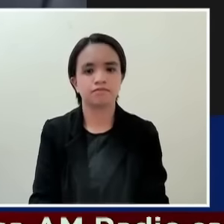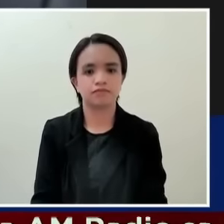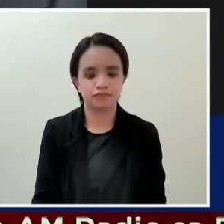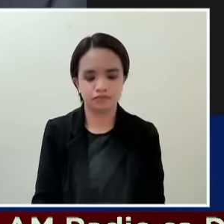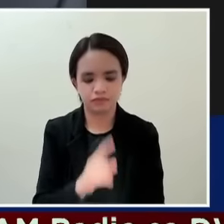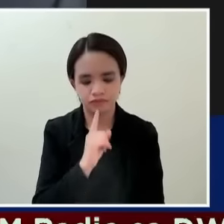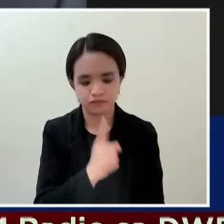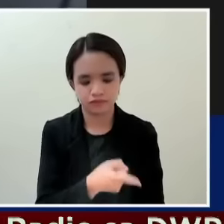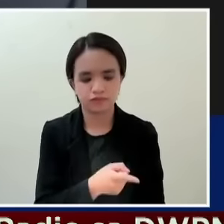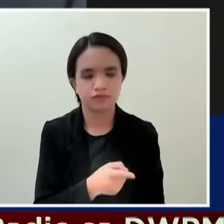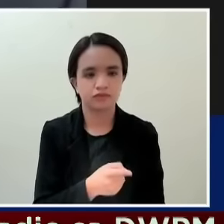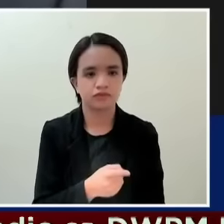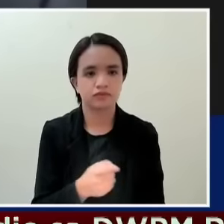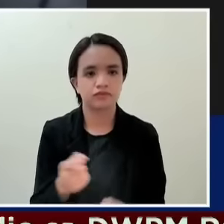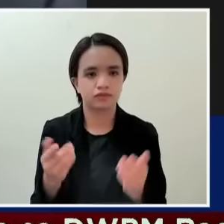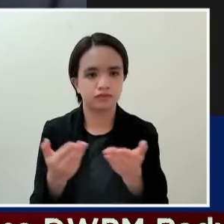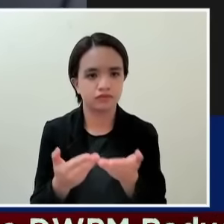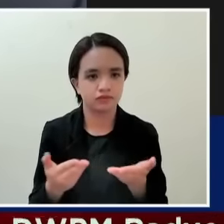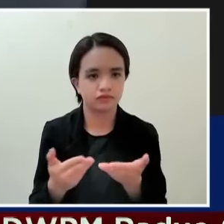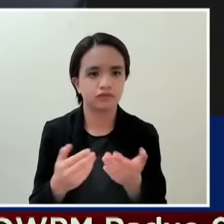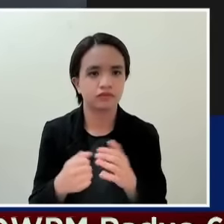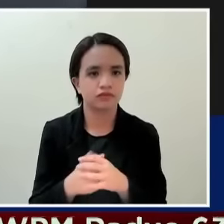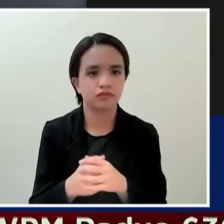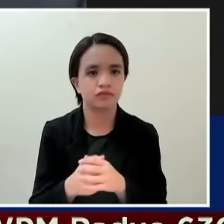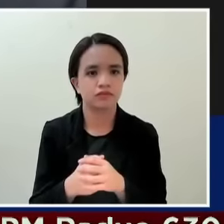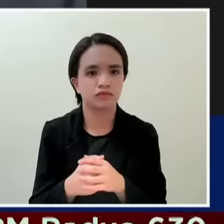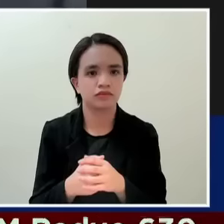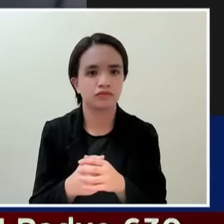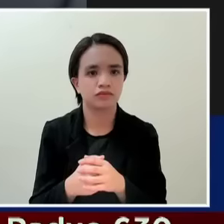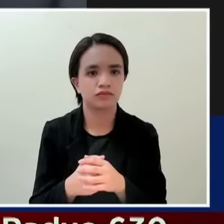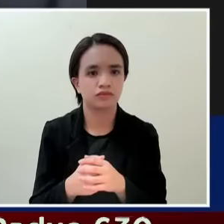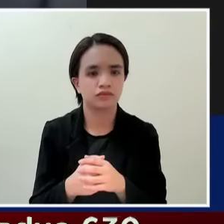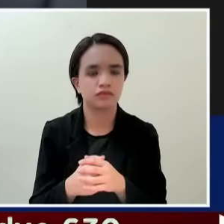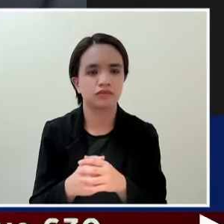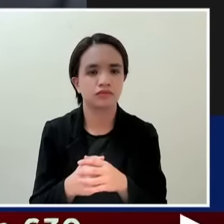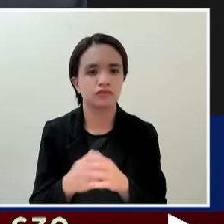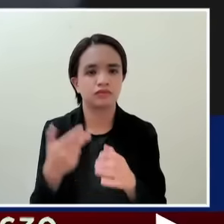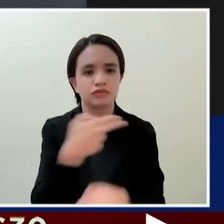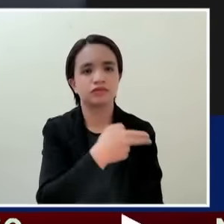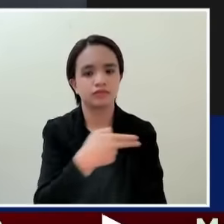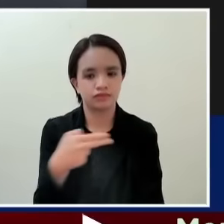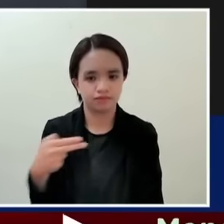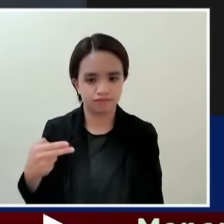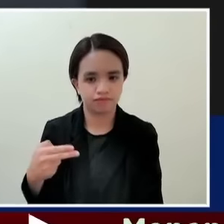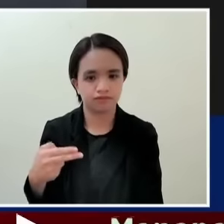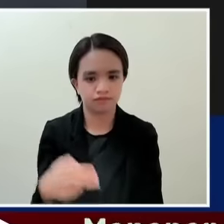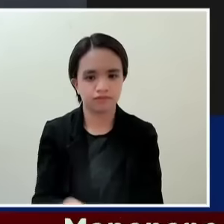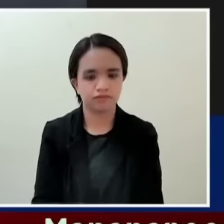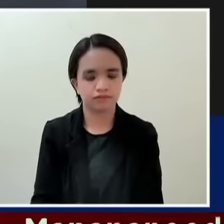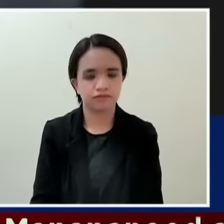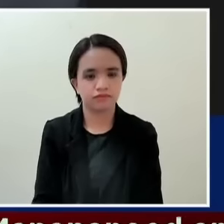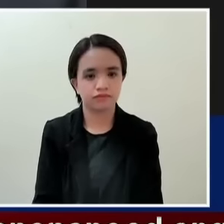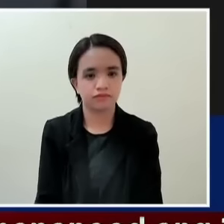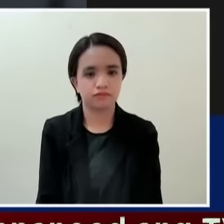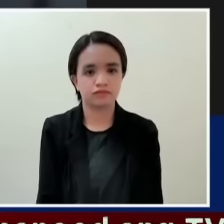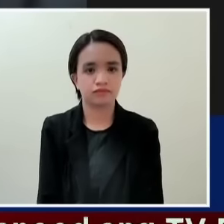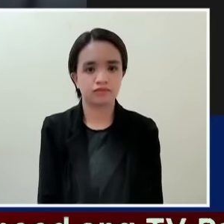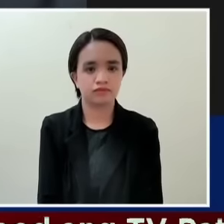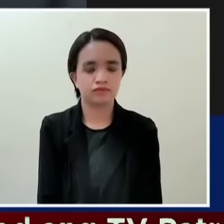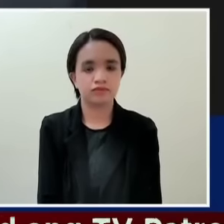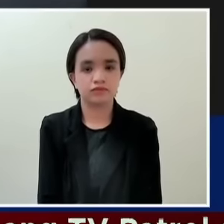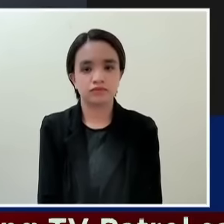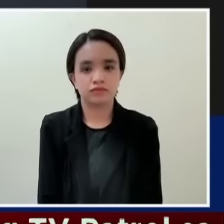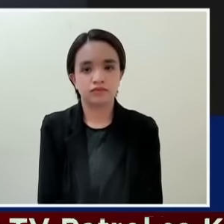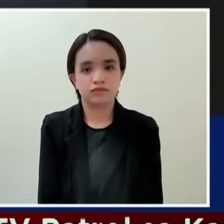with the 75 years of Philippines and Indonesian friendship.